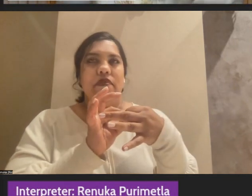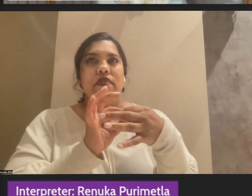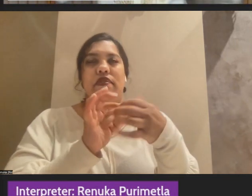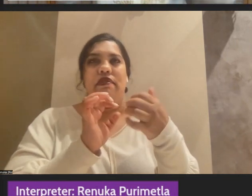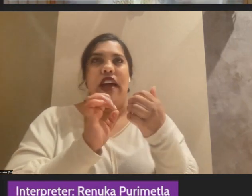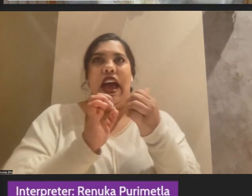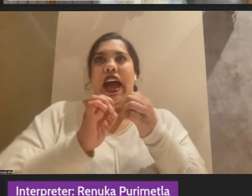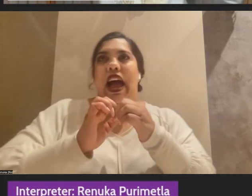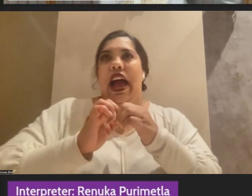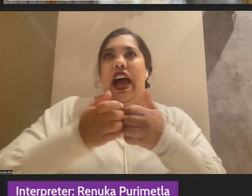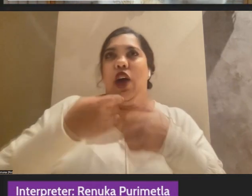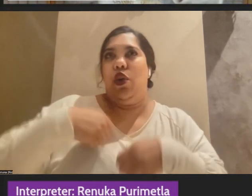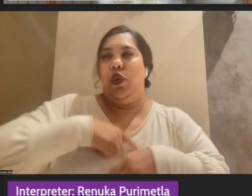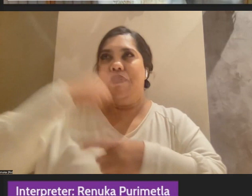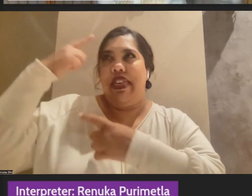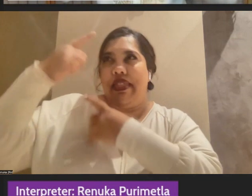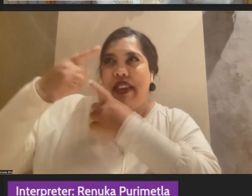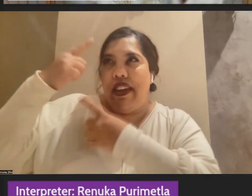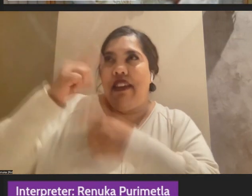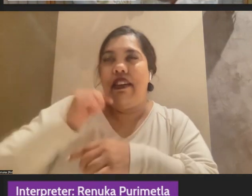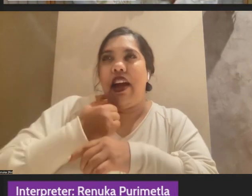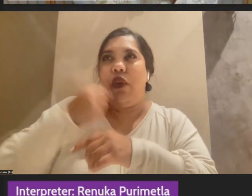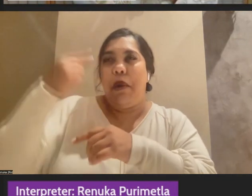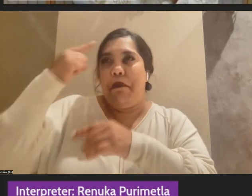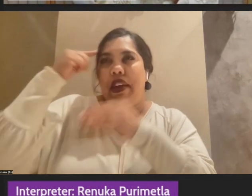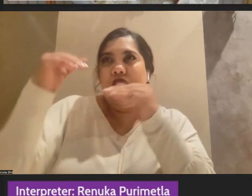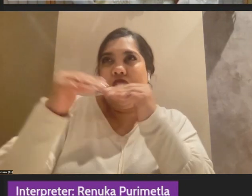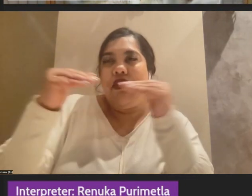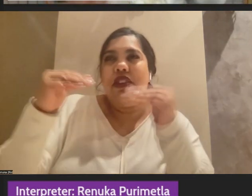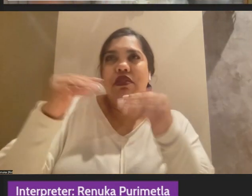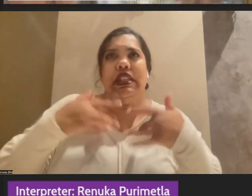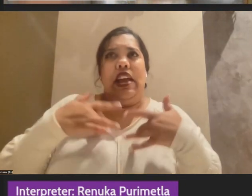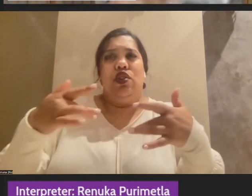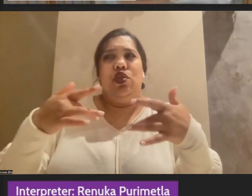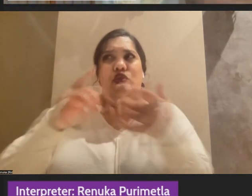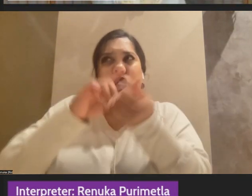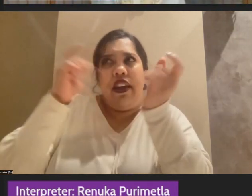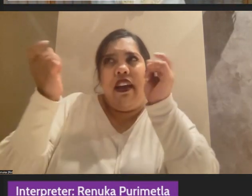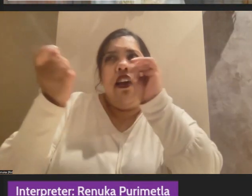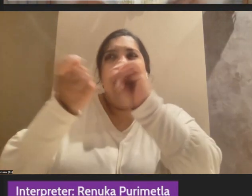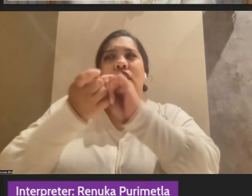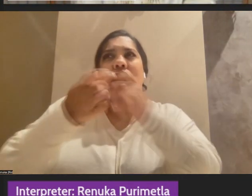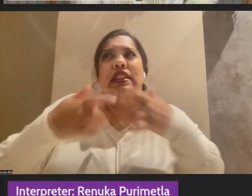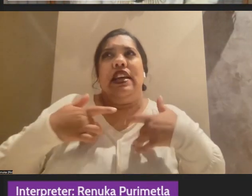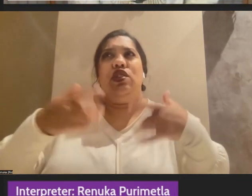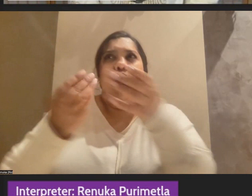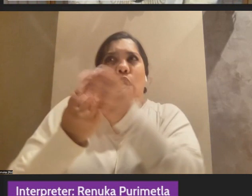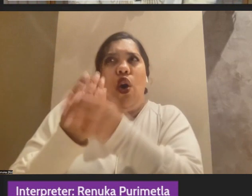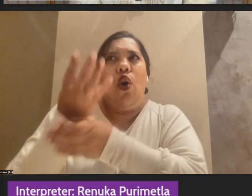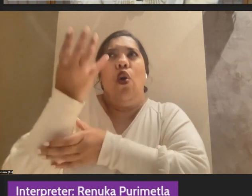that shifts and evolves and changes in relationship to.